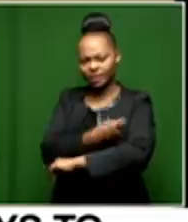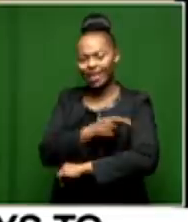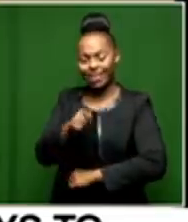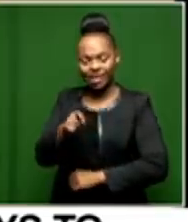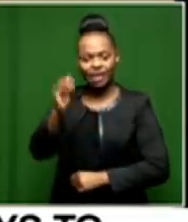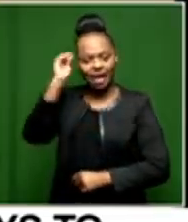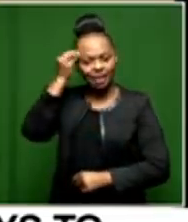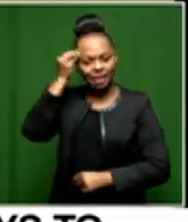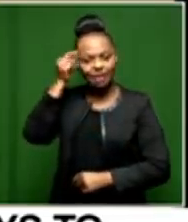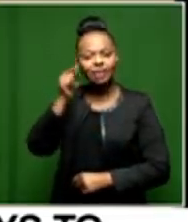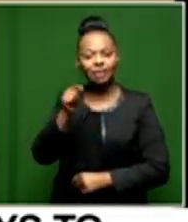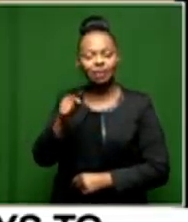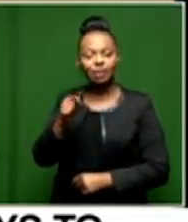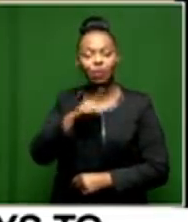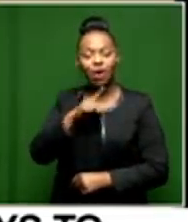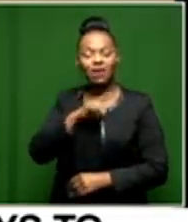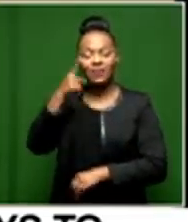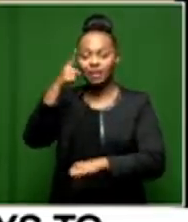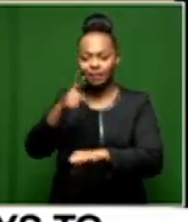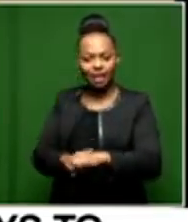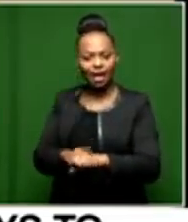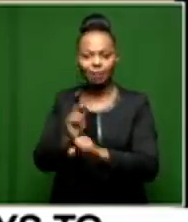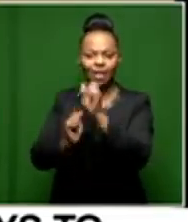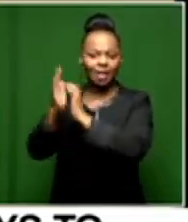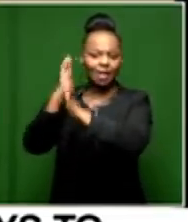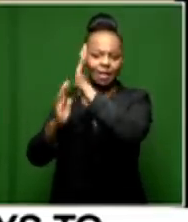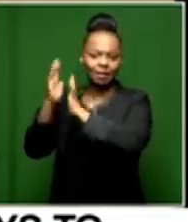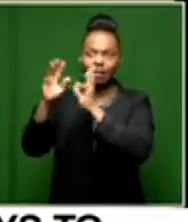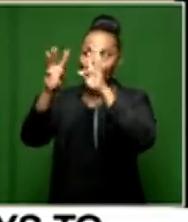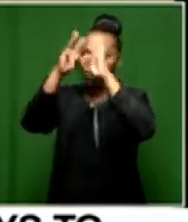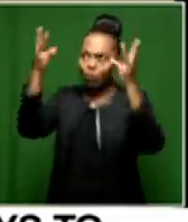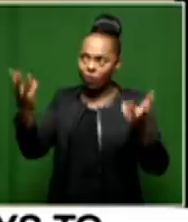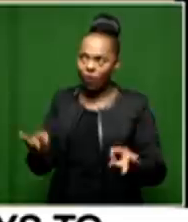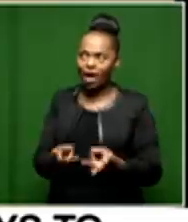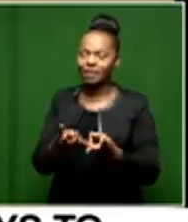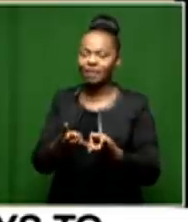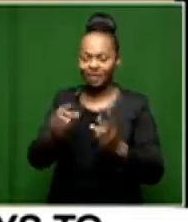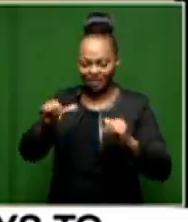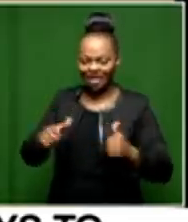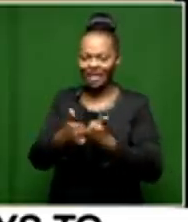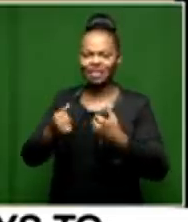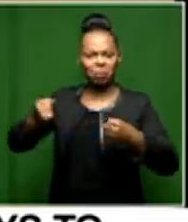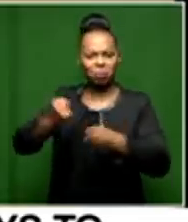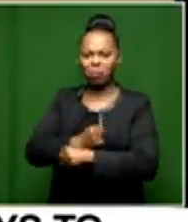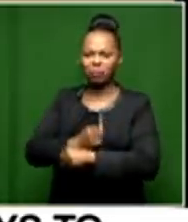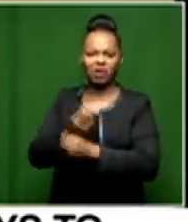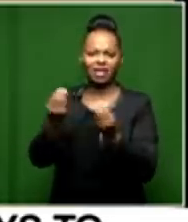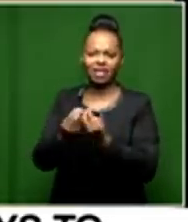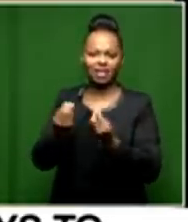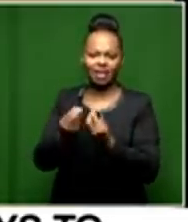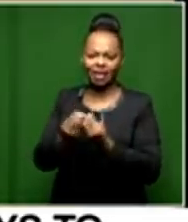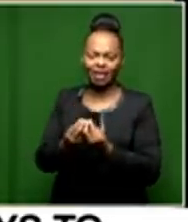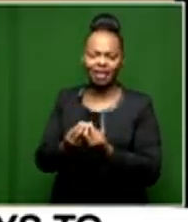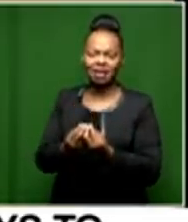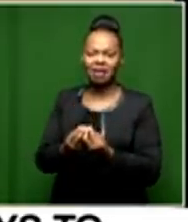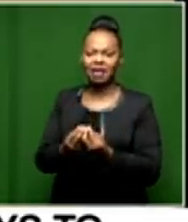that for the first time in our history, the whole world is focused on the same thing. So money has been poured into it. All the checks and balances